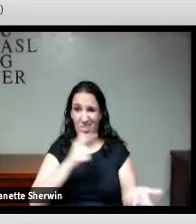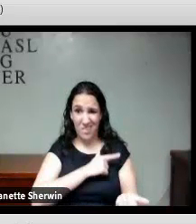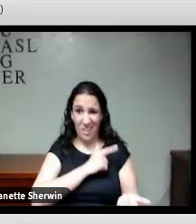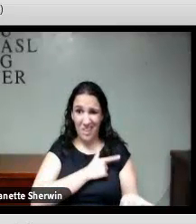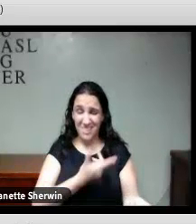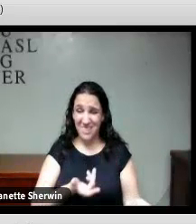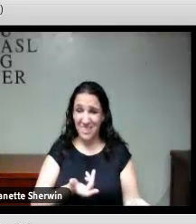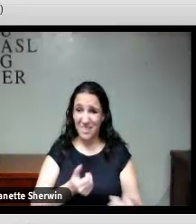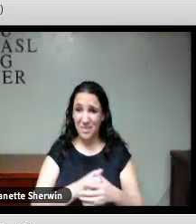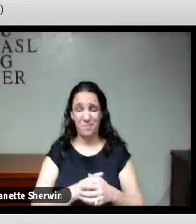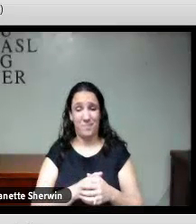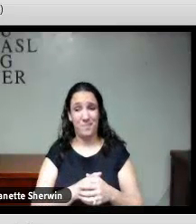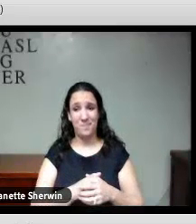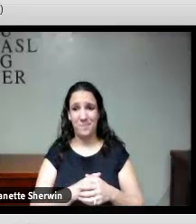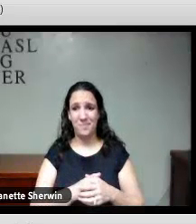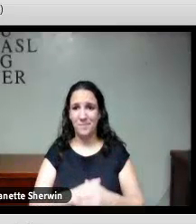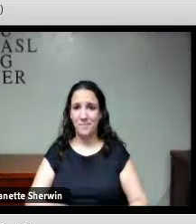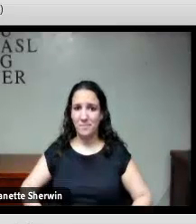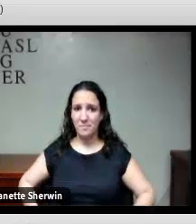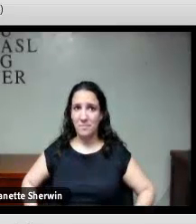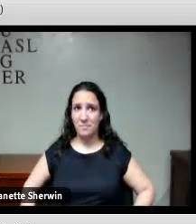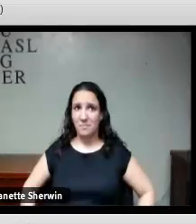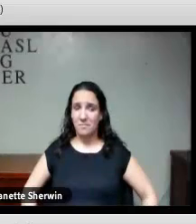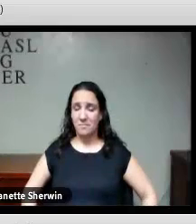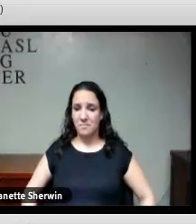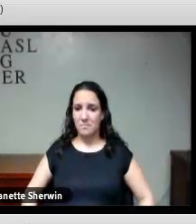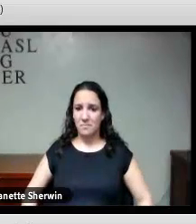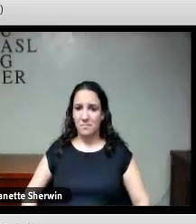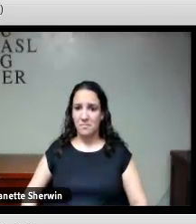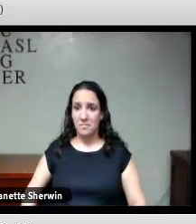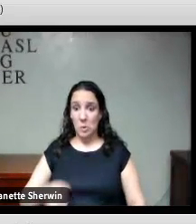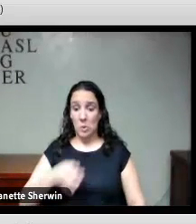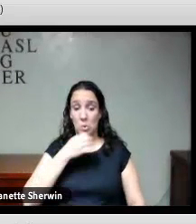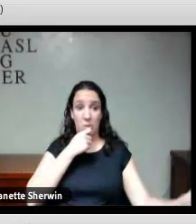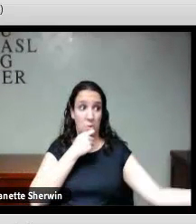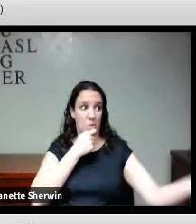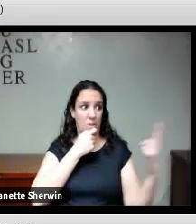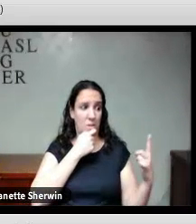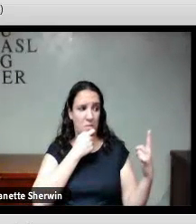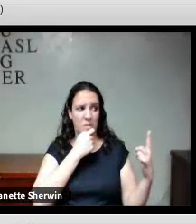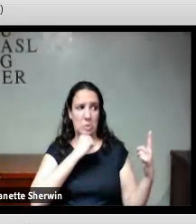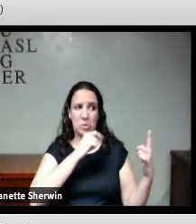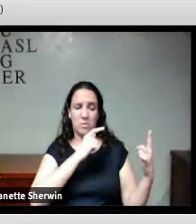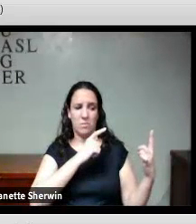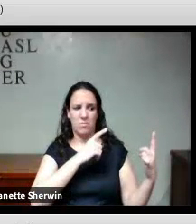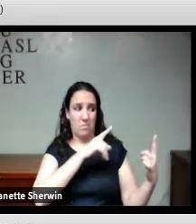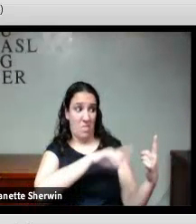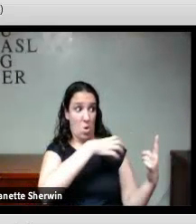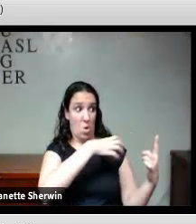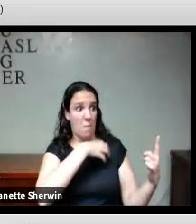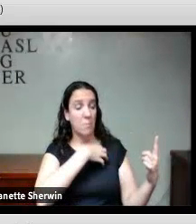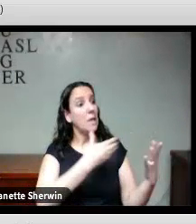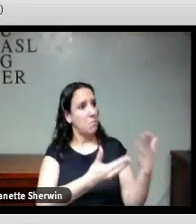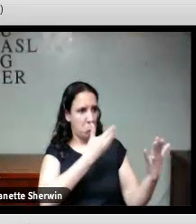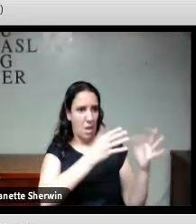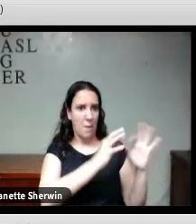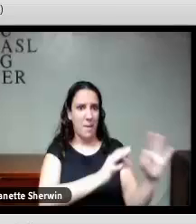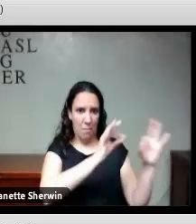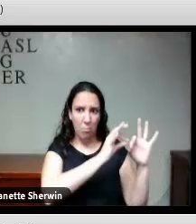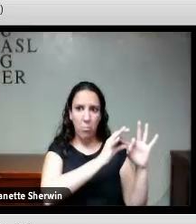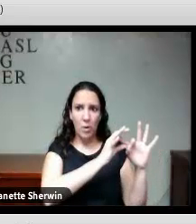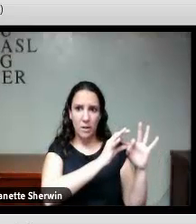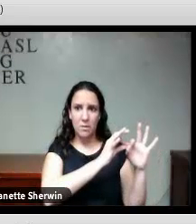said? So don't decide right at the beginning that their complaint has no merit, because there is a fairly